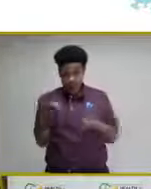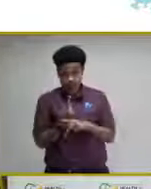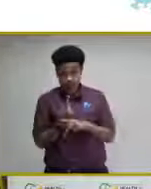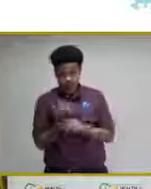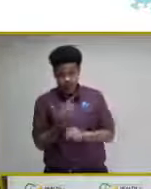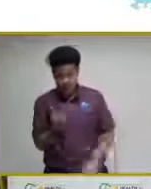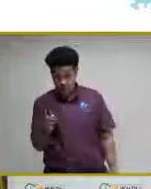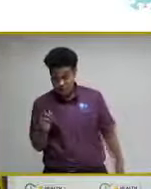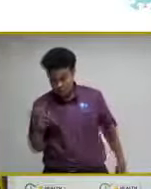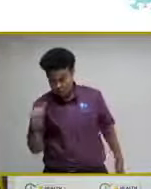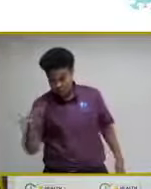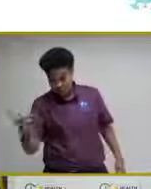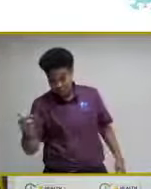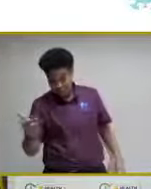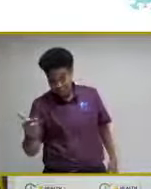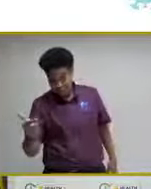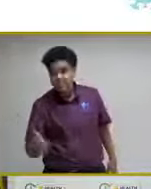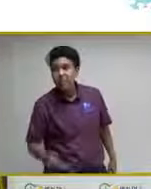workers,